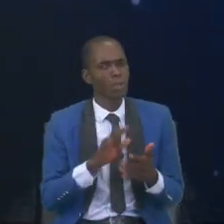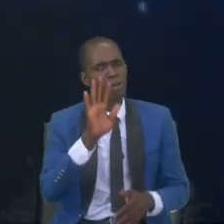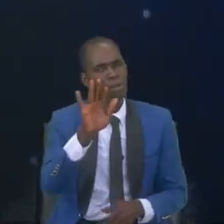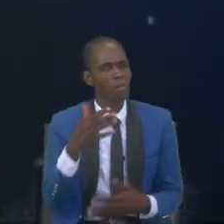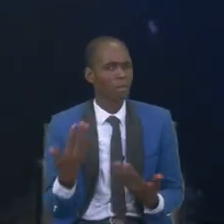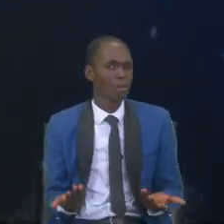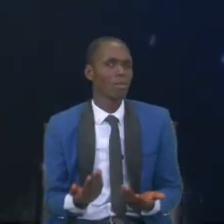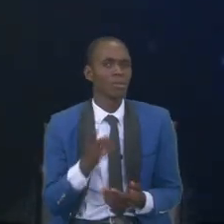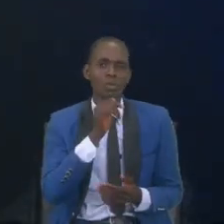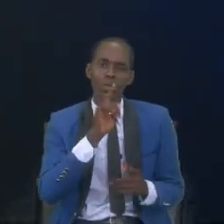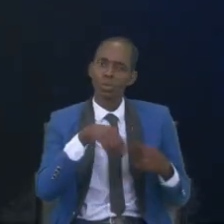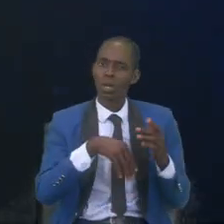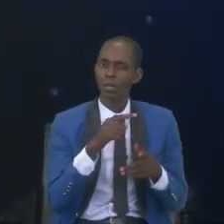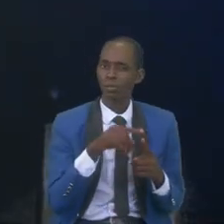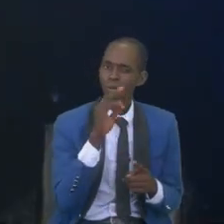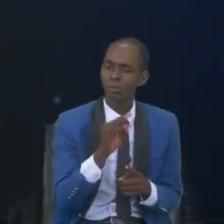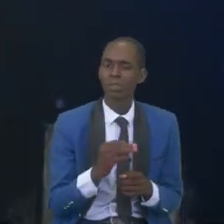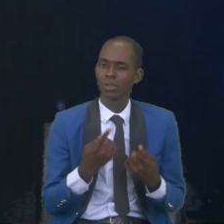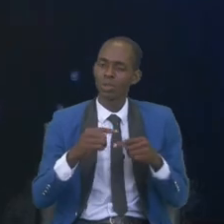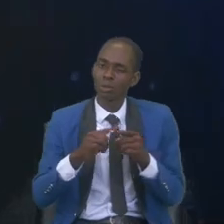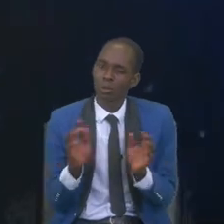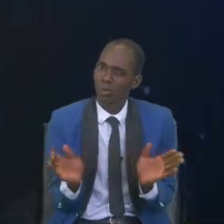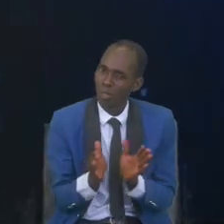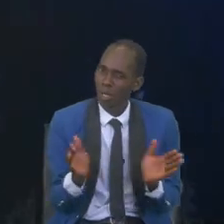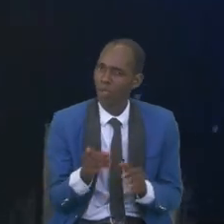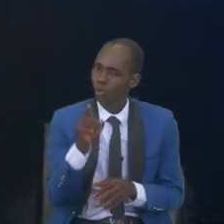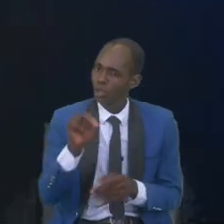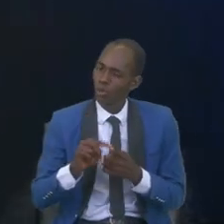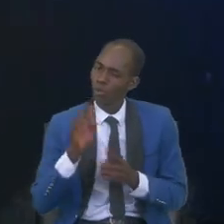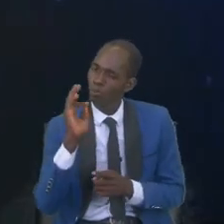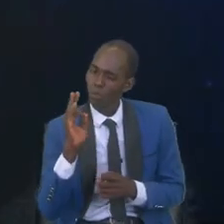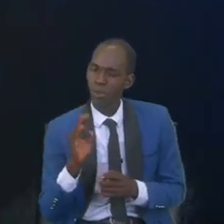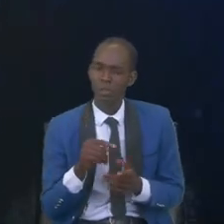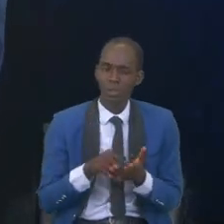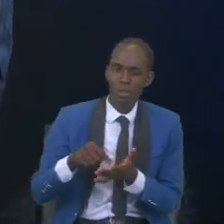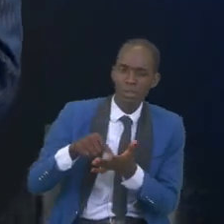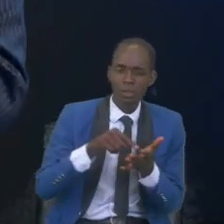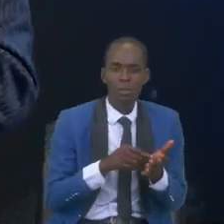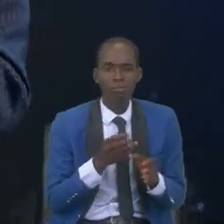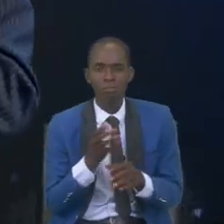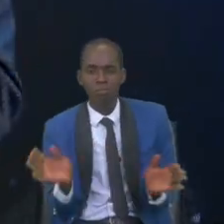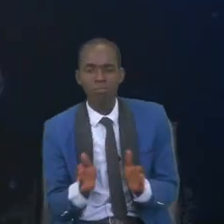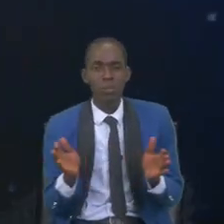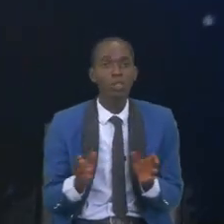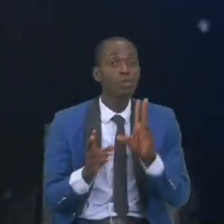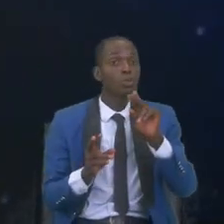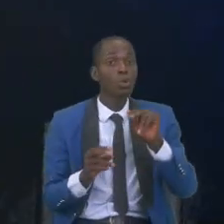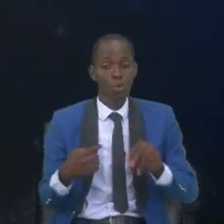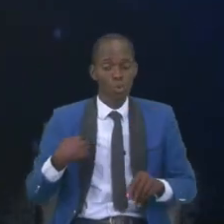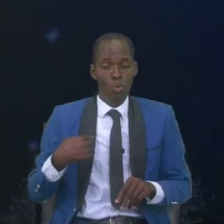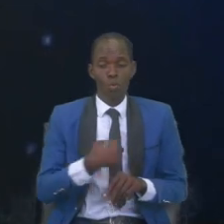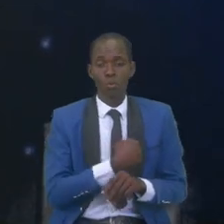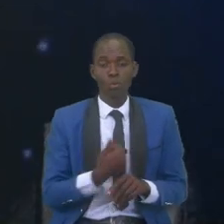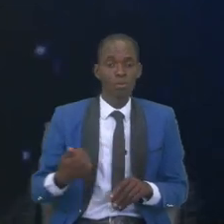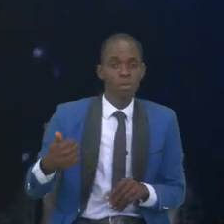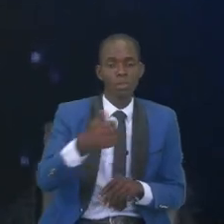time, and then trying to tell us, if you evangelize, this is this and this is this. No, we just had the power on